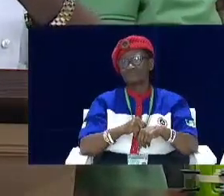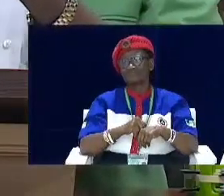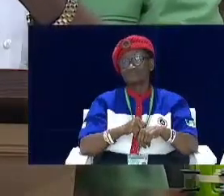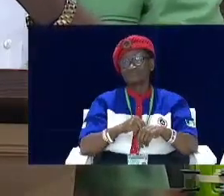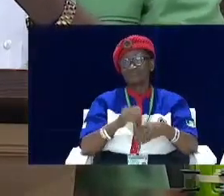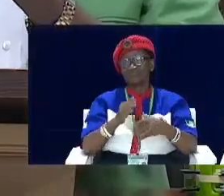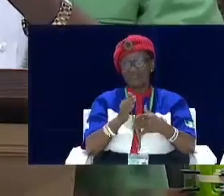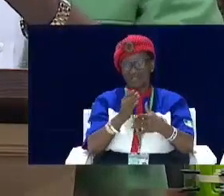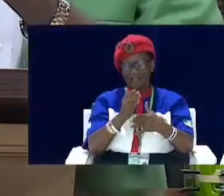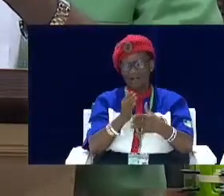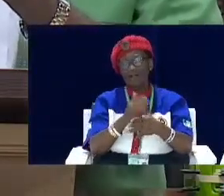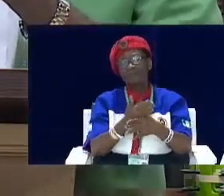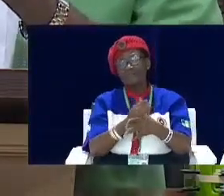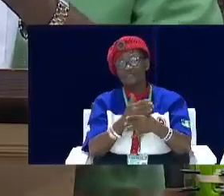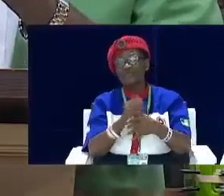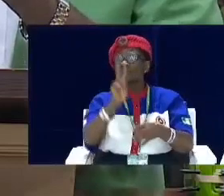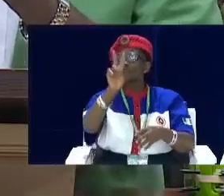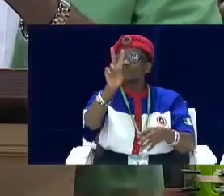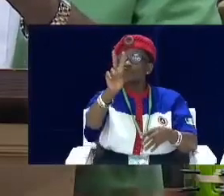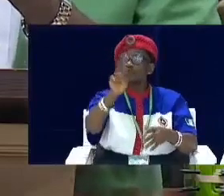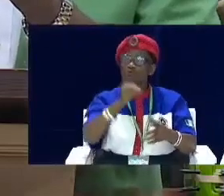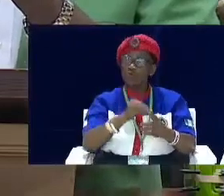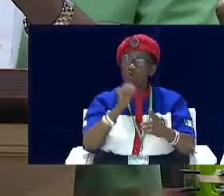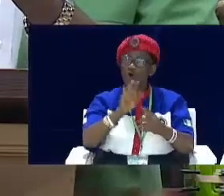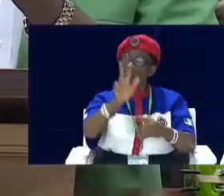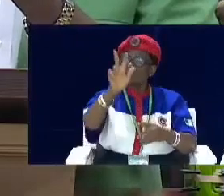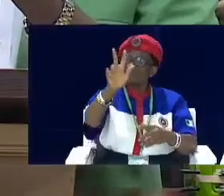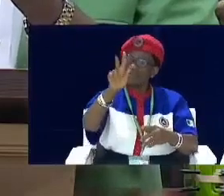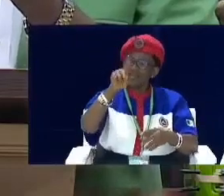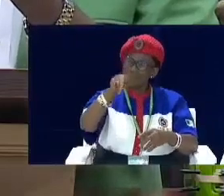2 and 3 a.m., I was